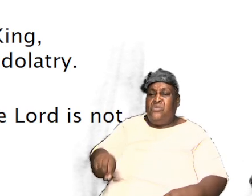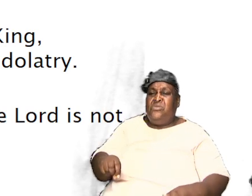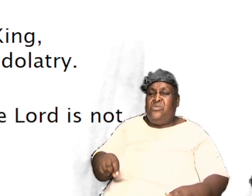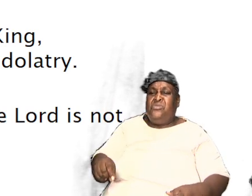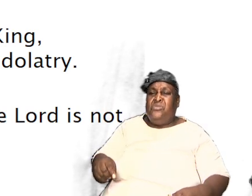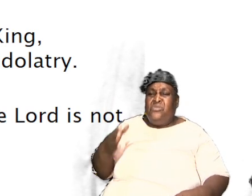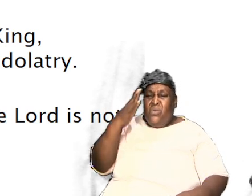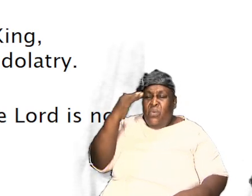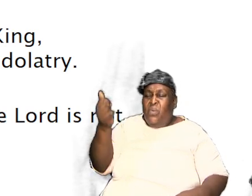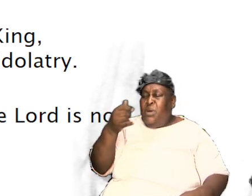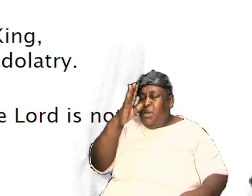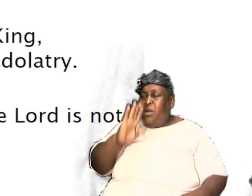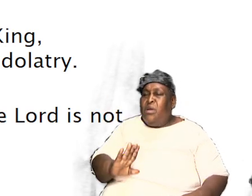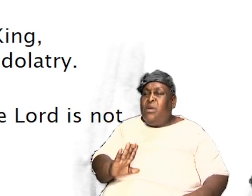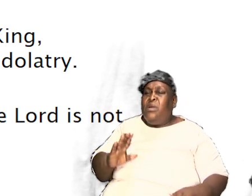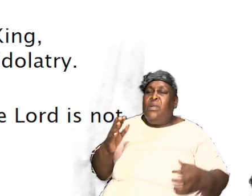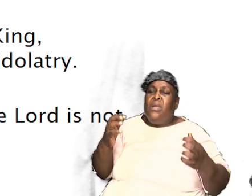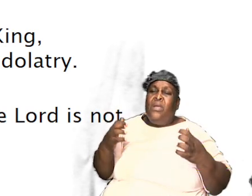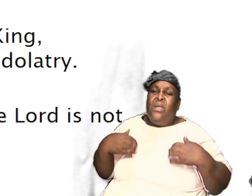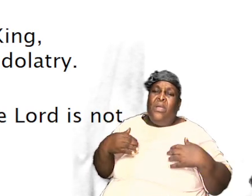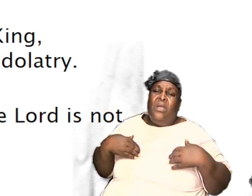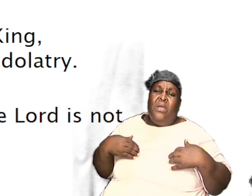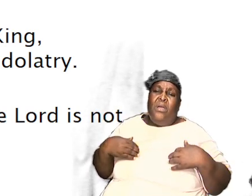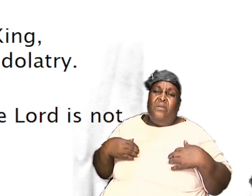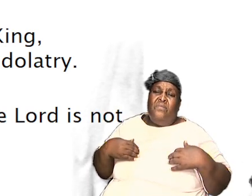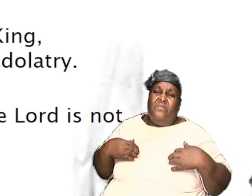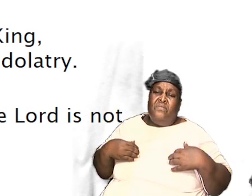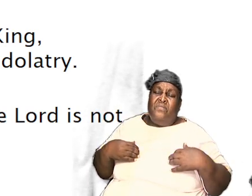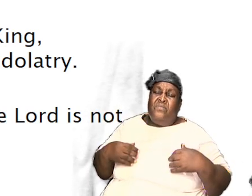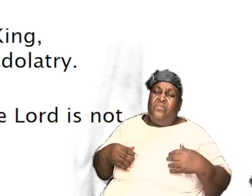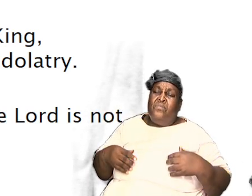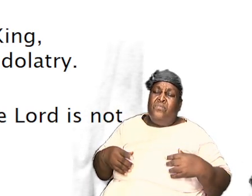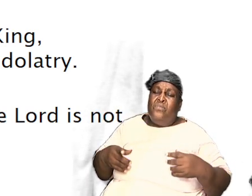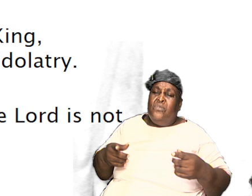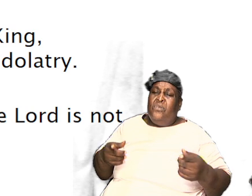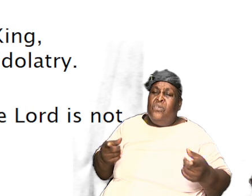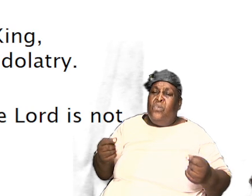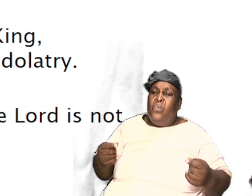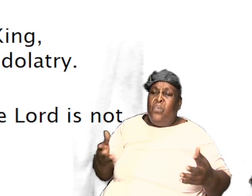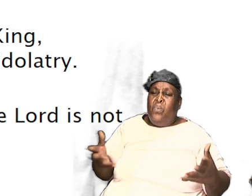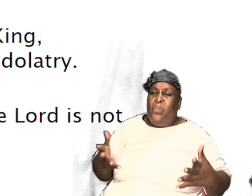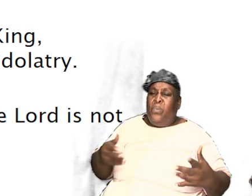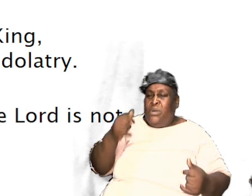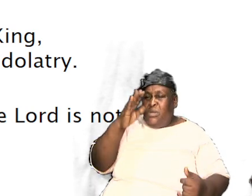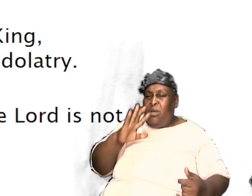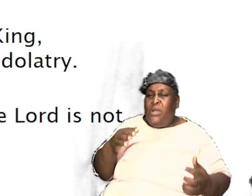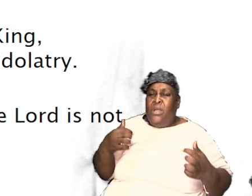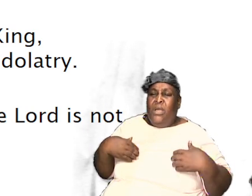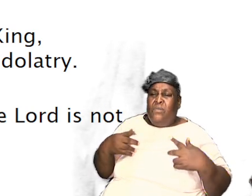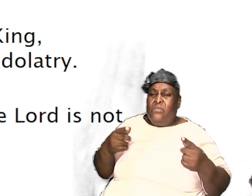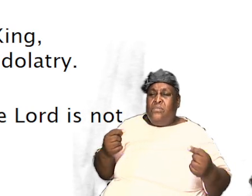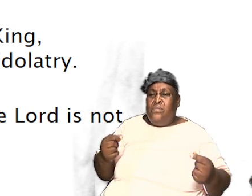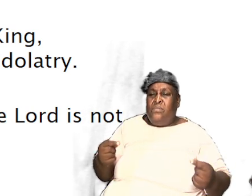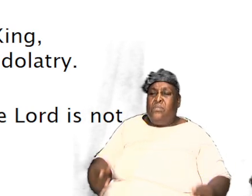act. Everything that Paul was doing was at the height of wickedness. This is why God said, "Look here.